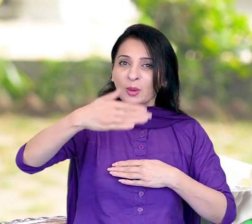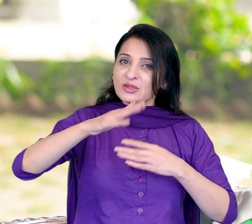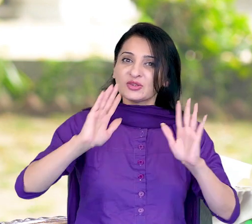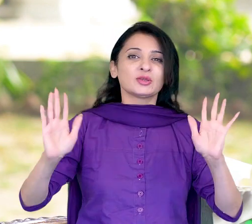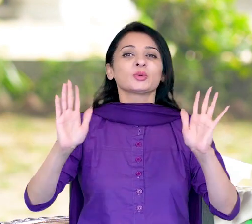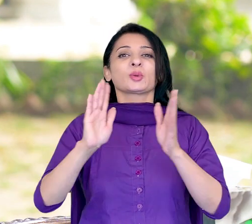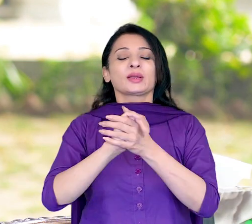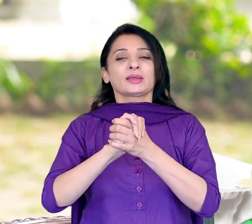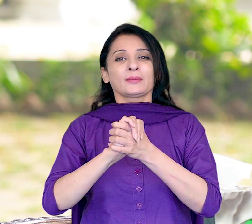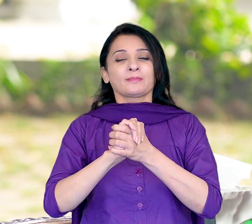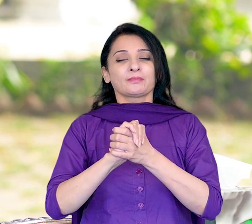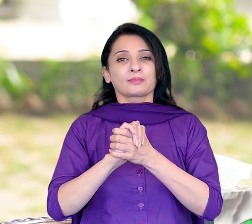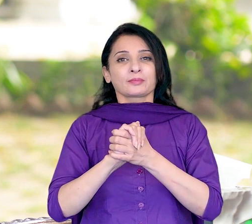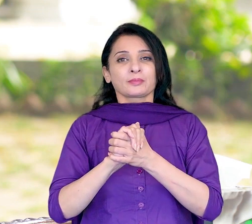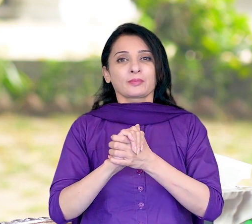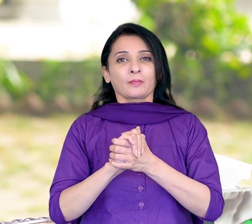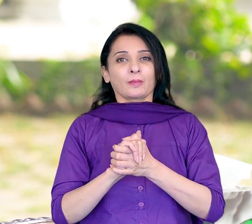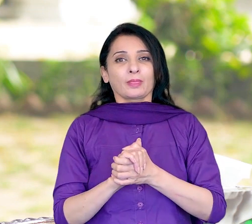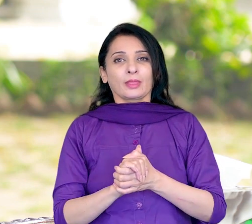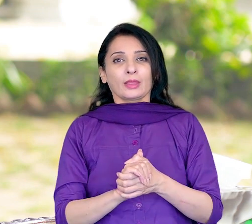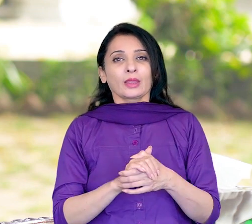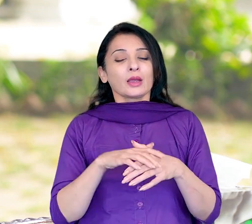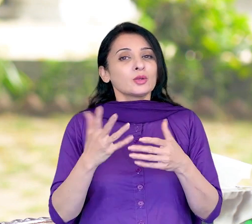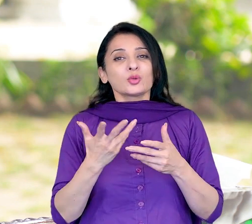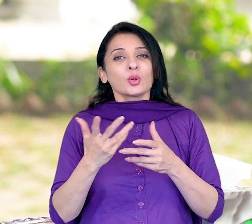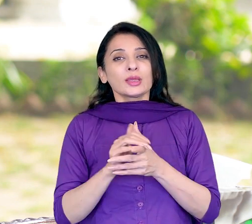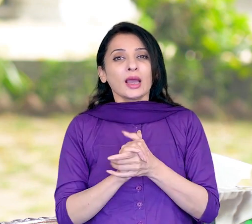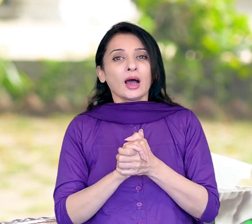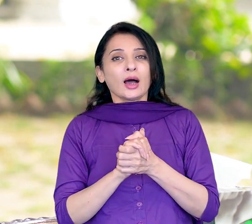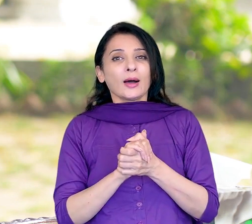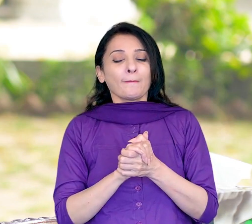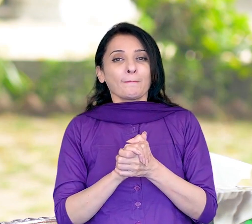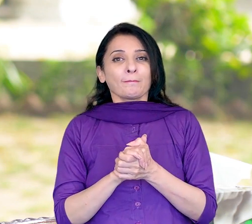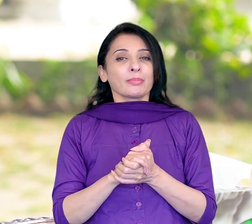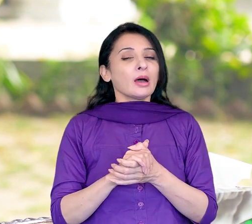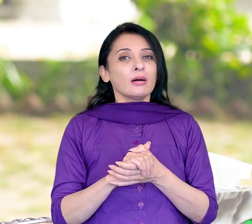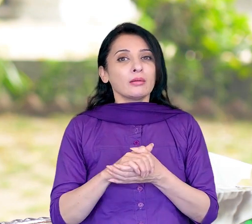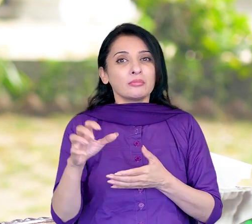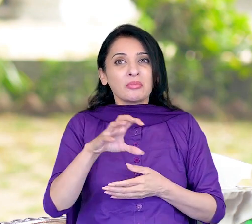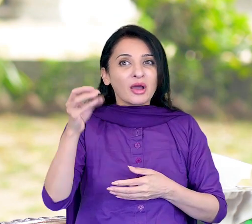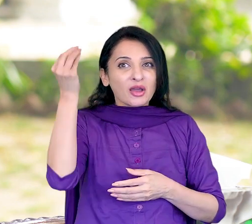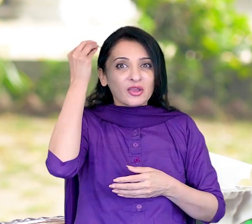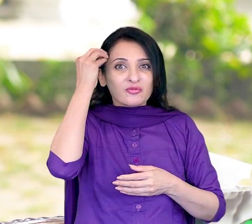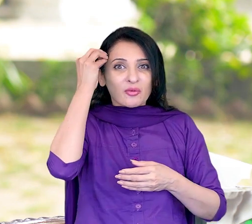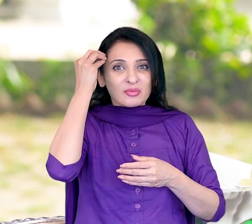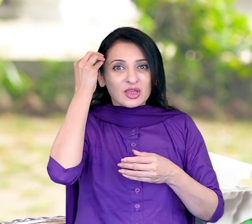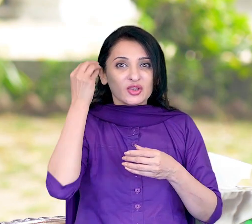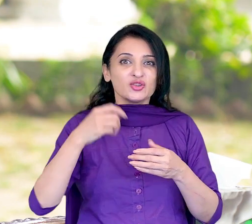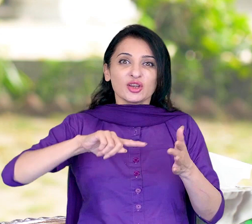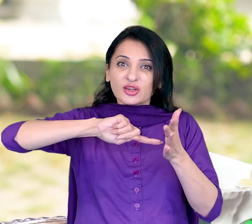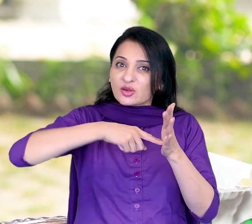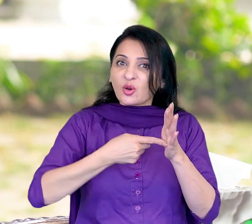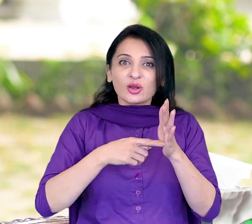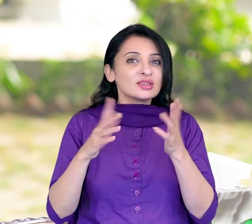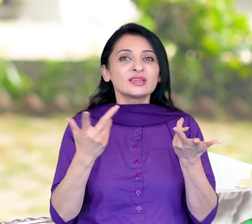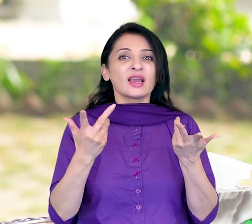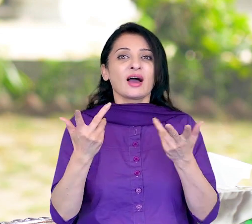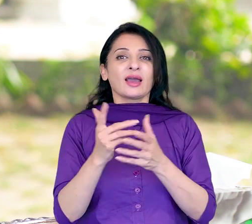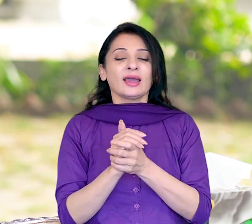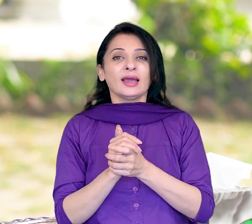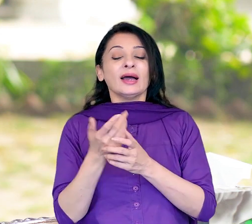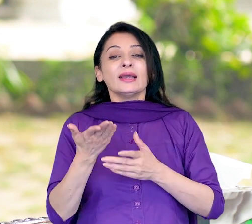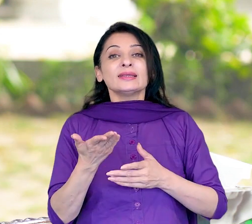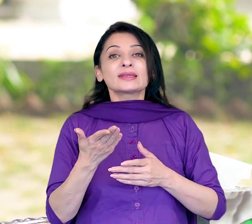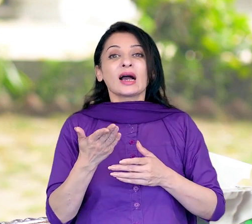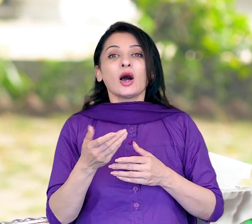of information technology. Now, what is information technology? In order to understand that, I think we should understand that it's a subset